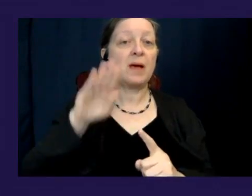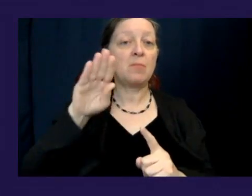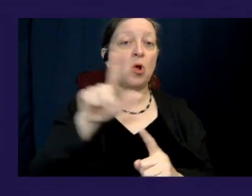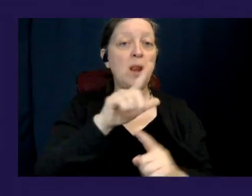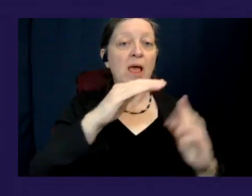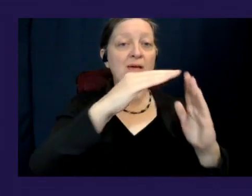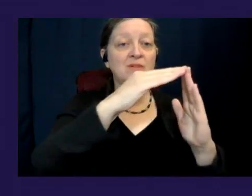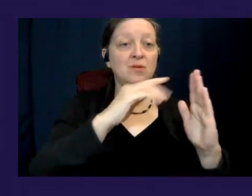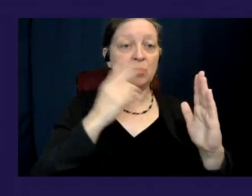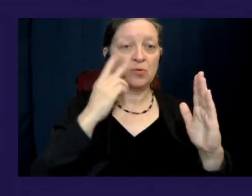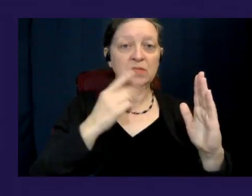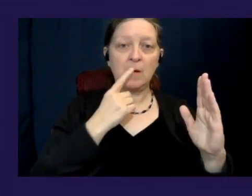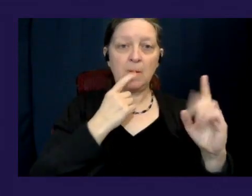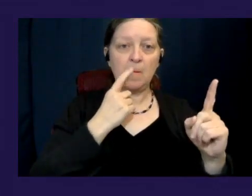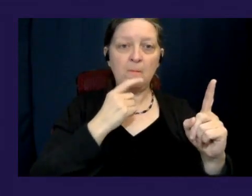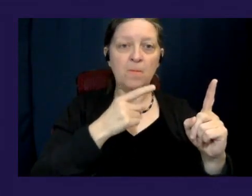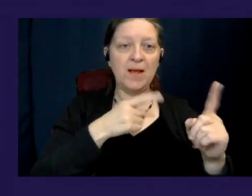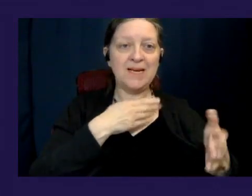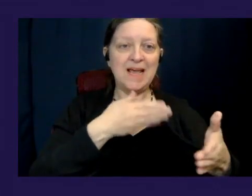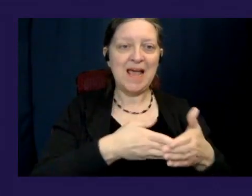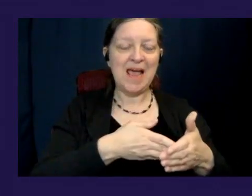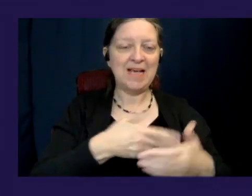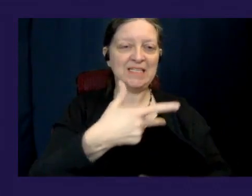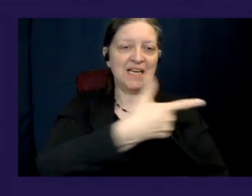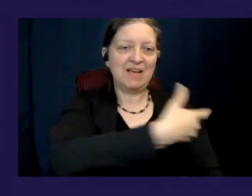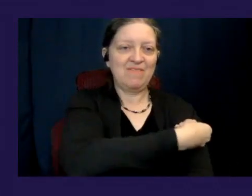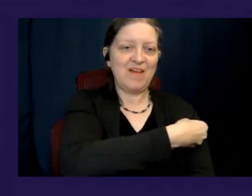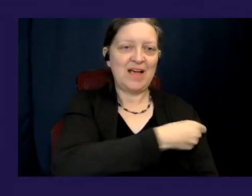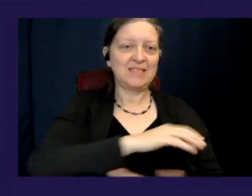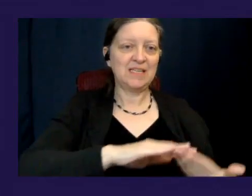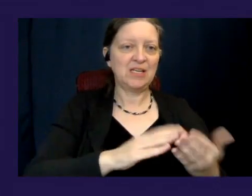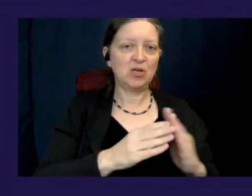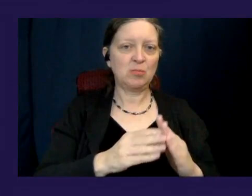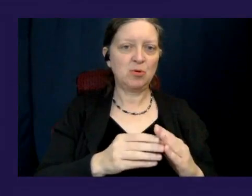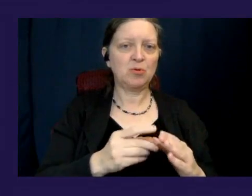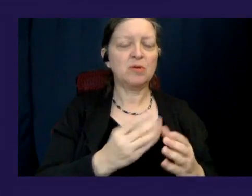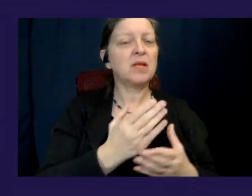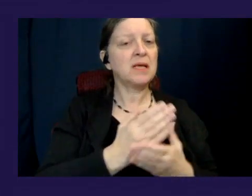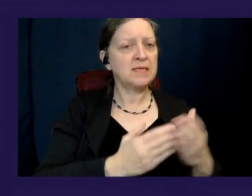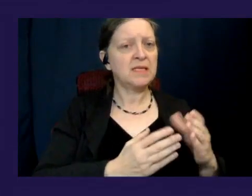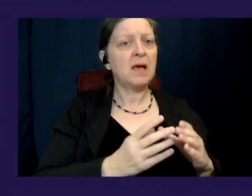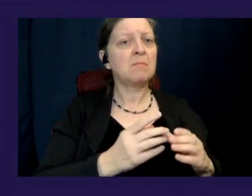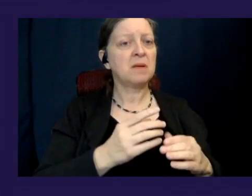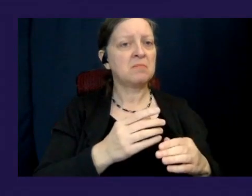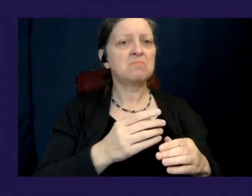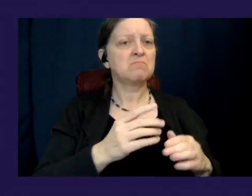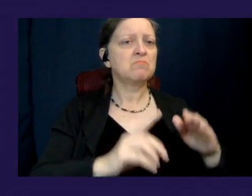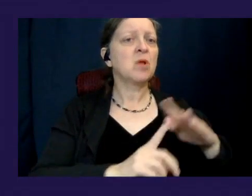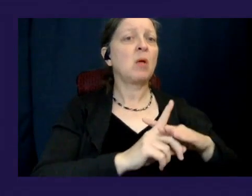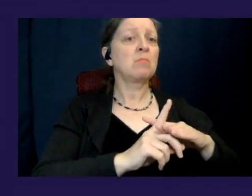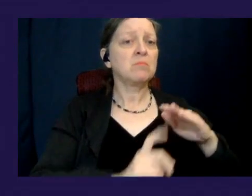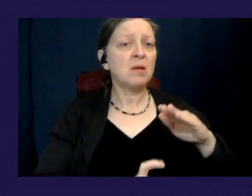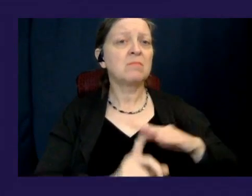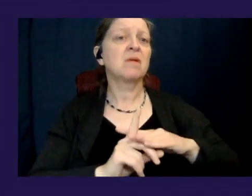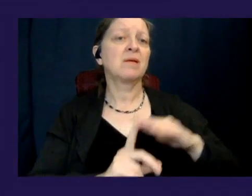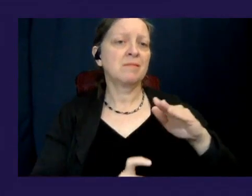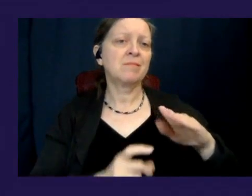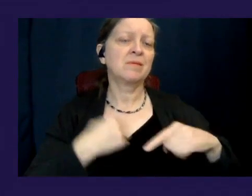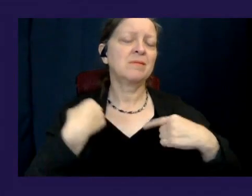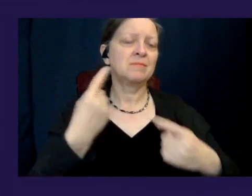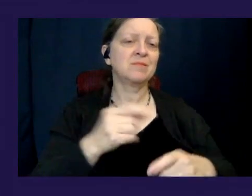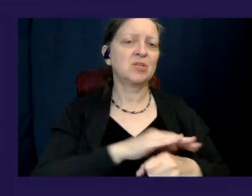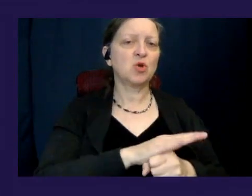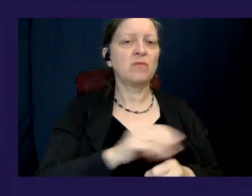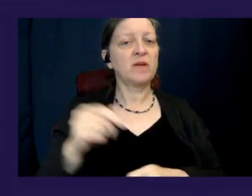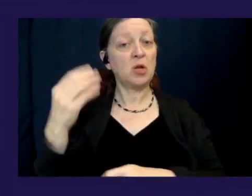reds, anti-vaccine communities. Some have gone since COVID, been replaced by others. Blues are in